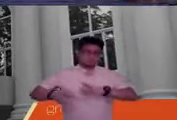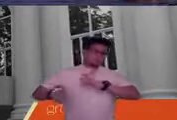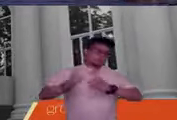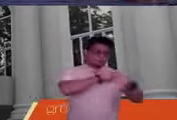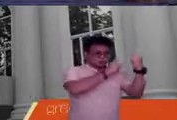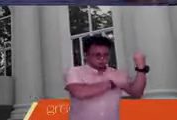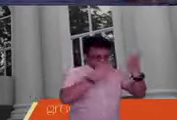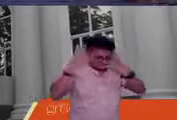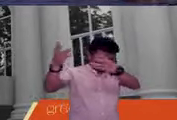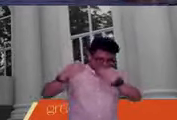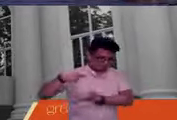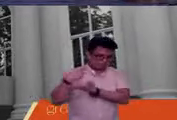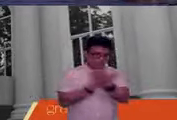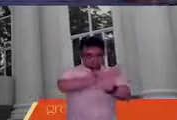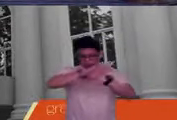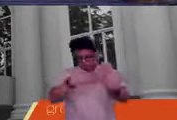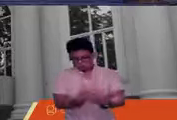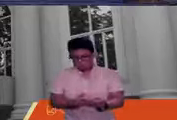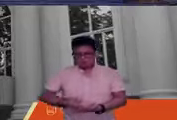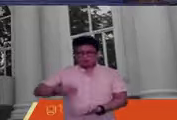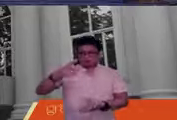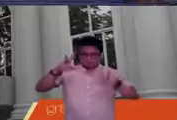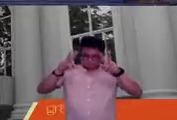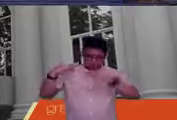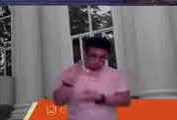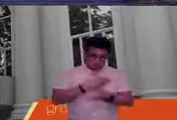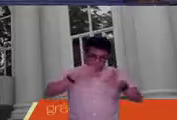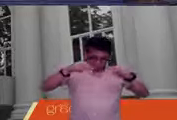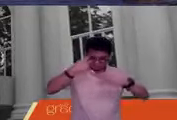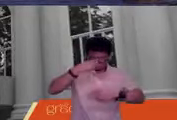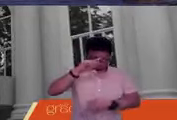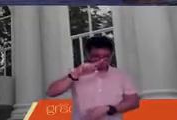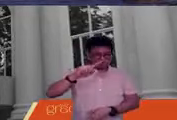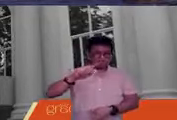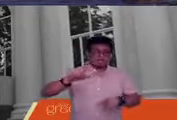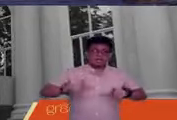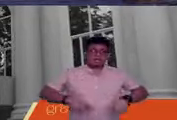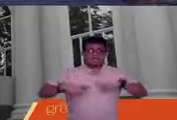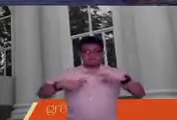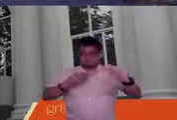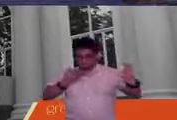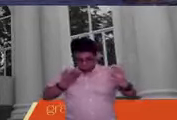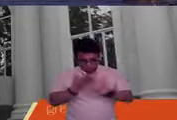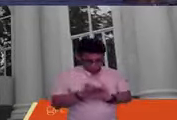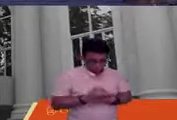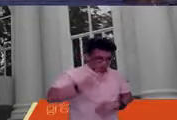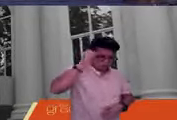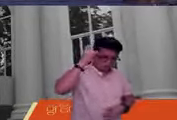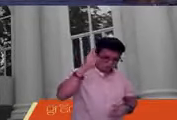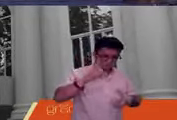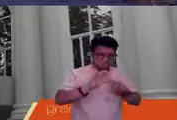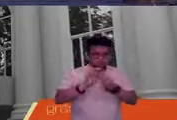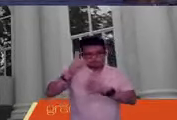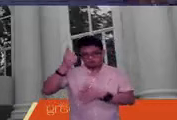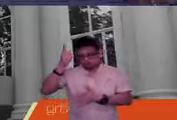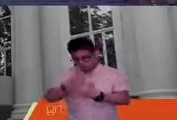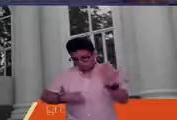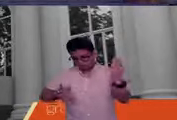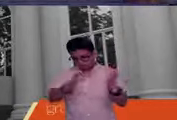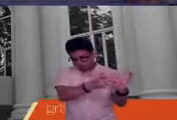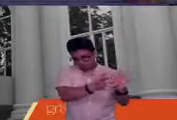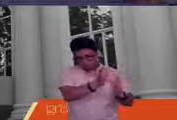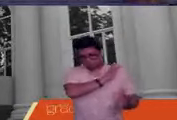given us everything we need for life and godliness through our understanding of what Jesus